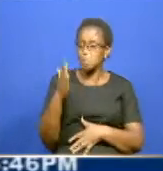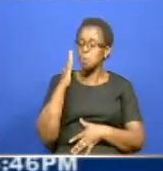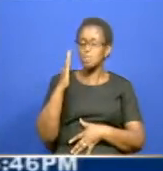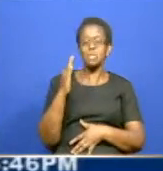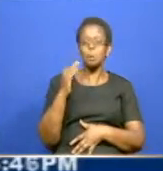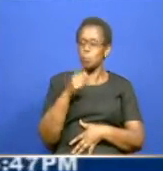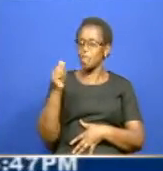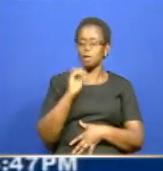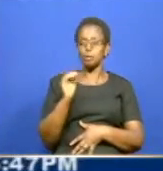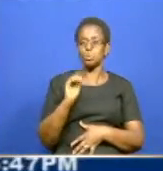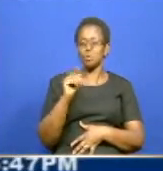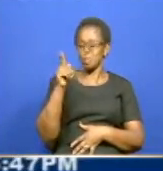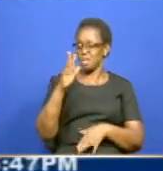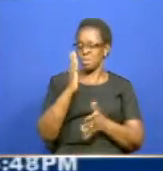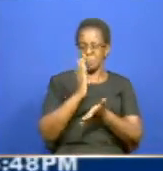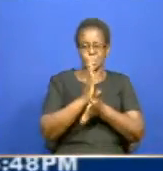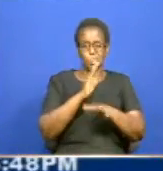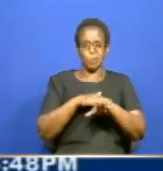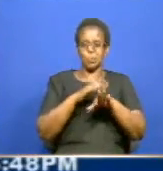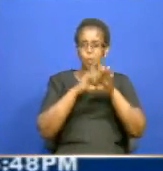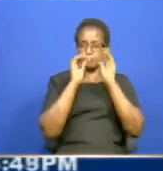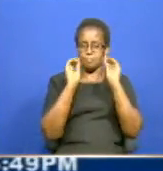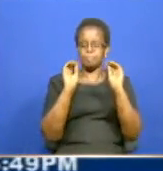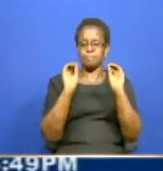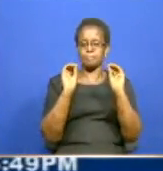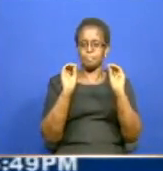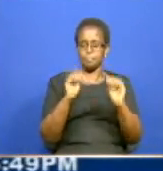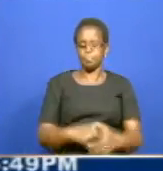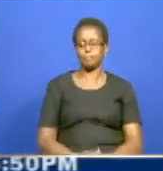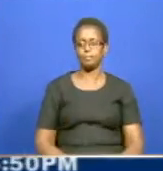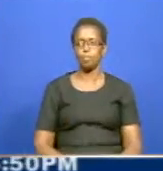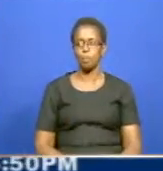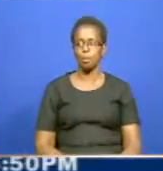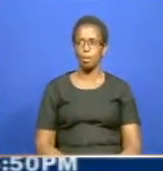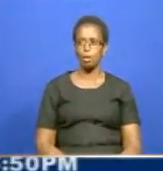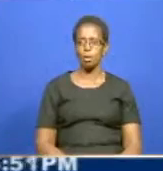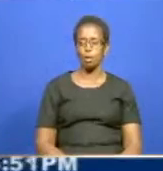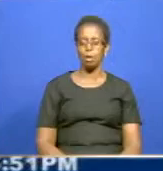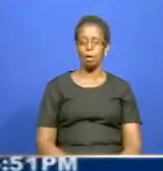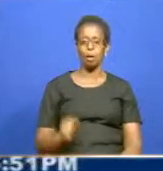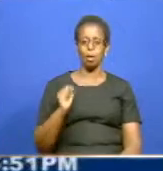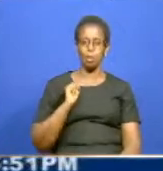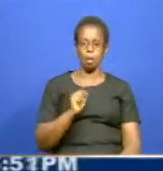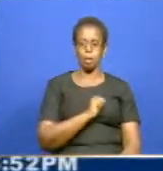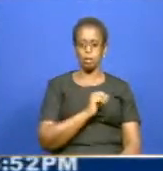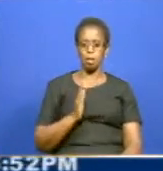augur well for a civil authority in this country. Senator Musurve.